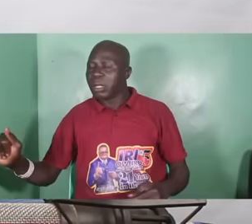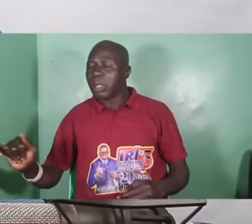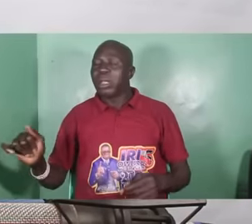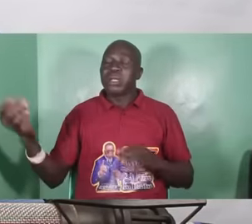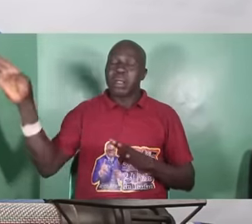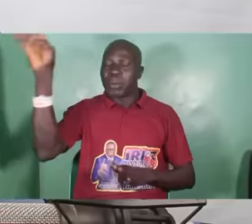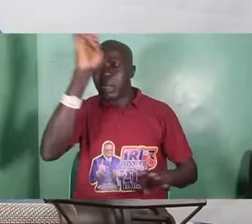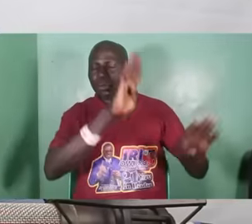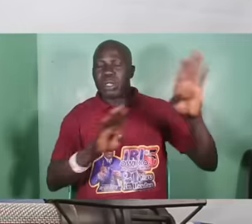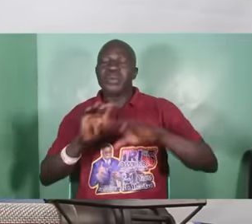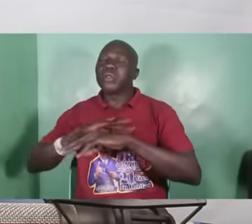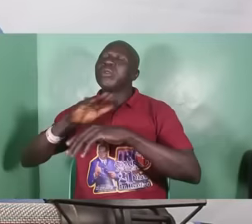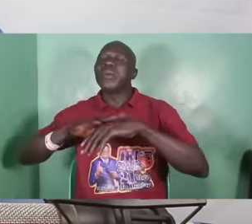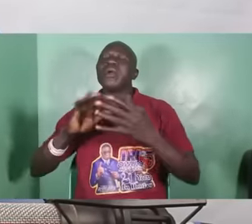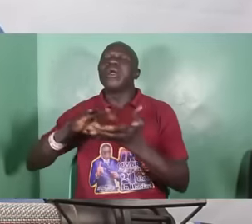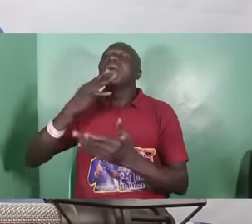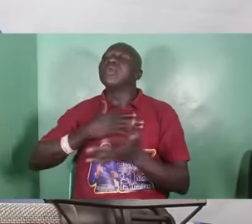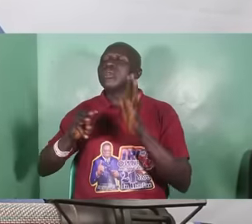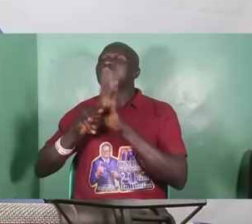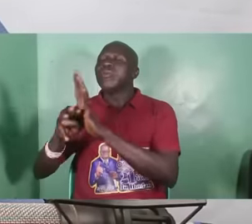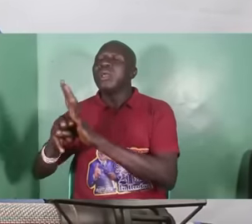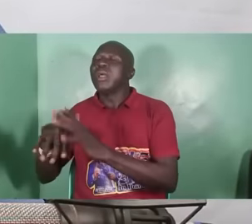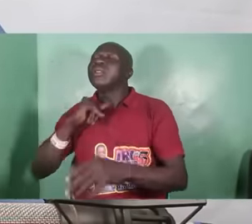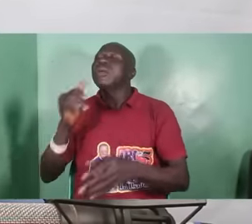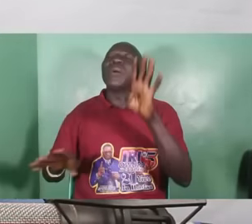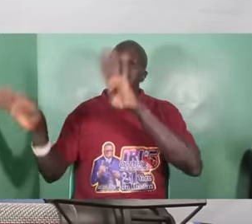the pastor said, my children,